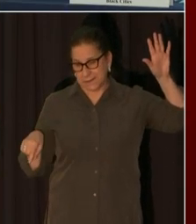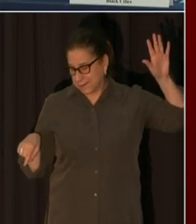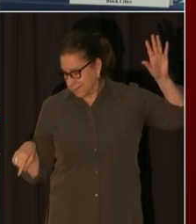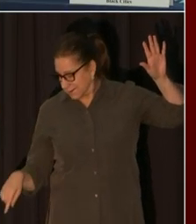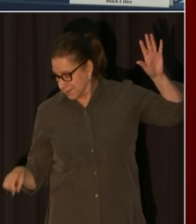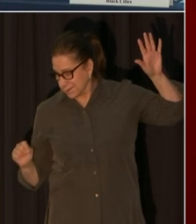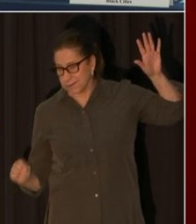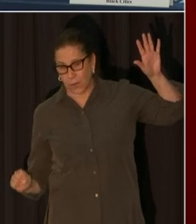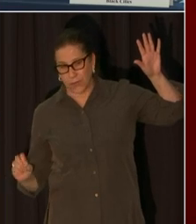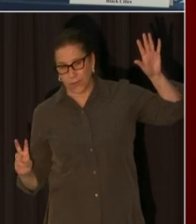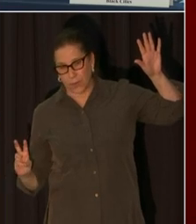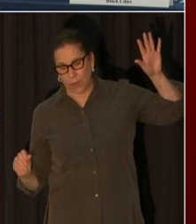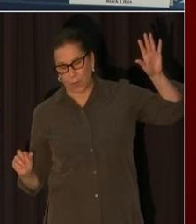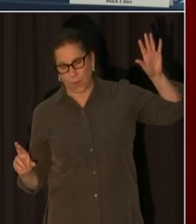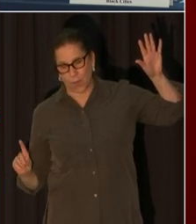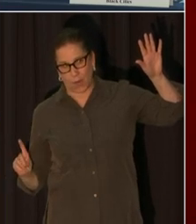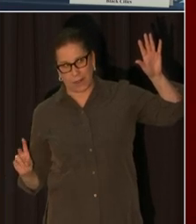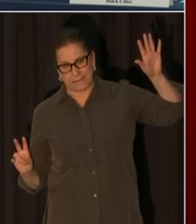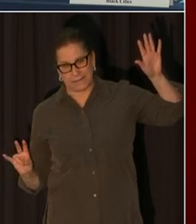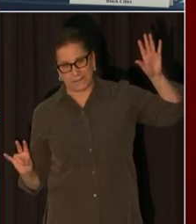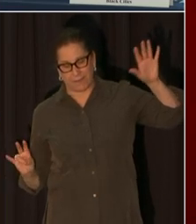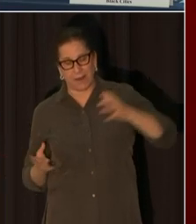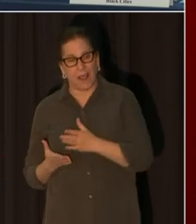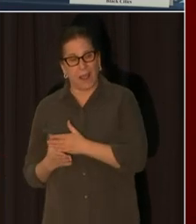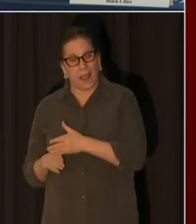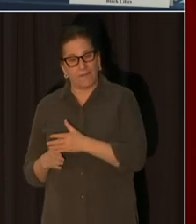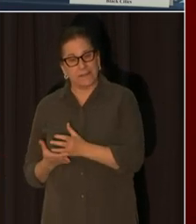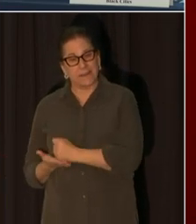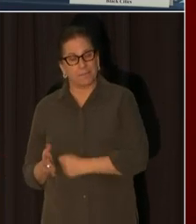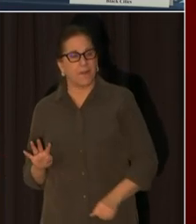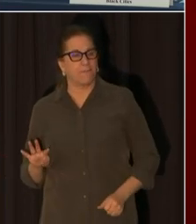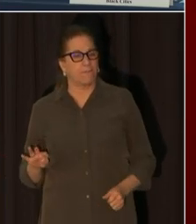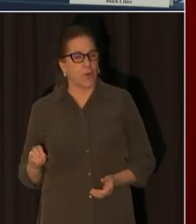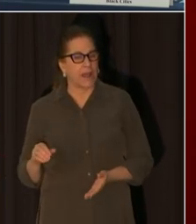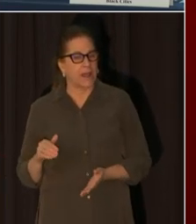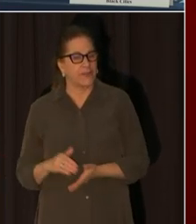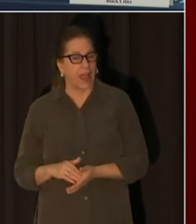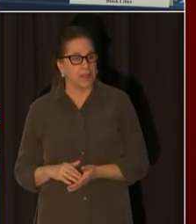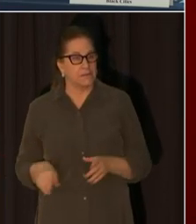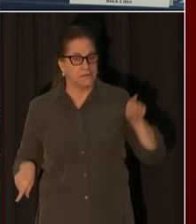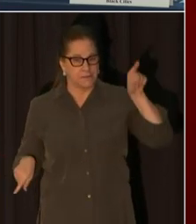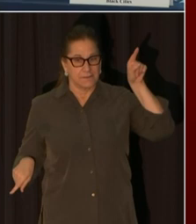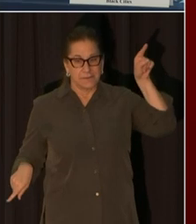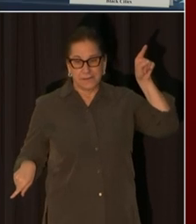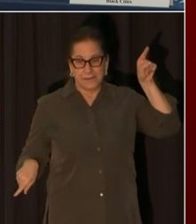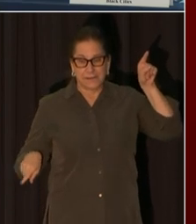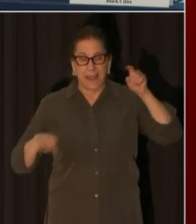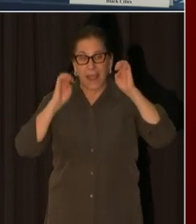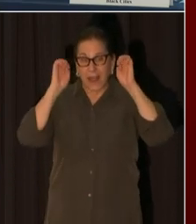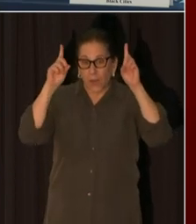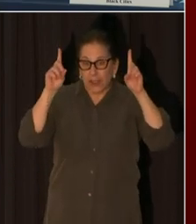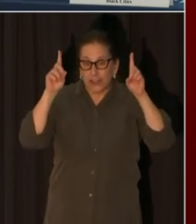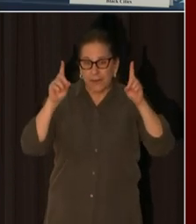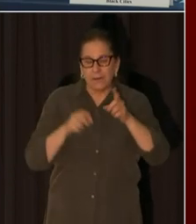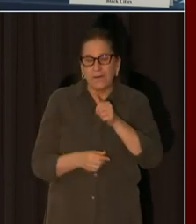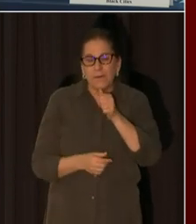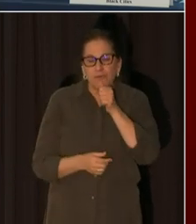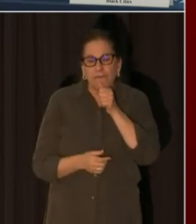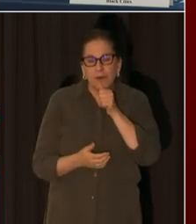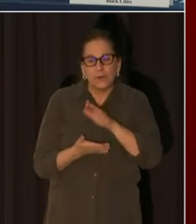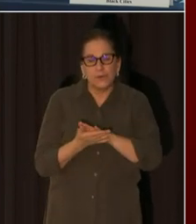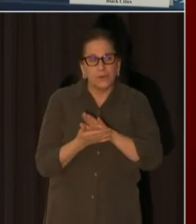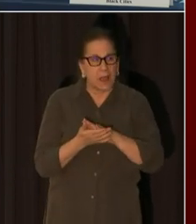$40,000. Socially, we see this being played out in our educational system. Private schools, as indicated by the red stars, are